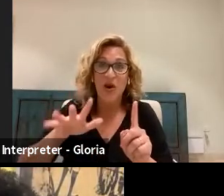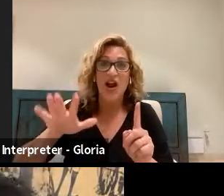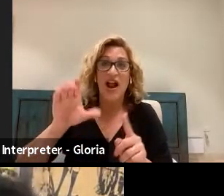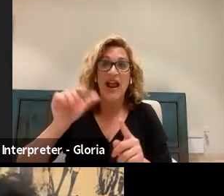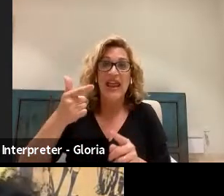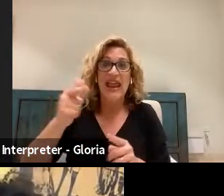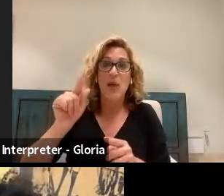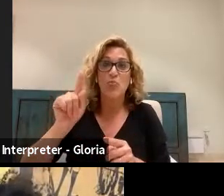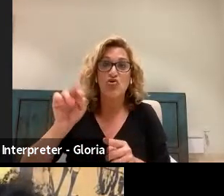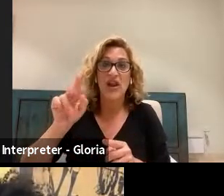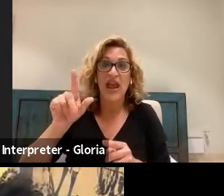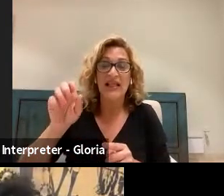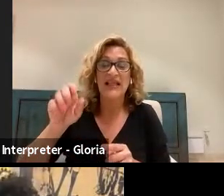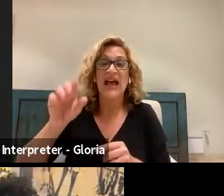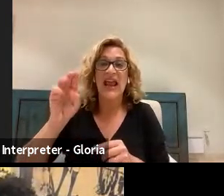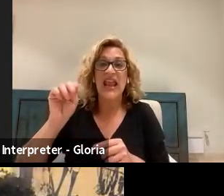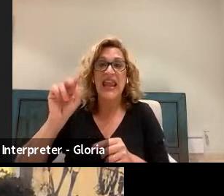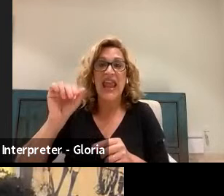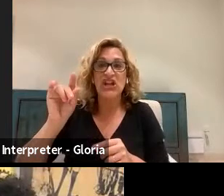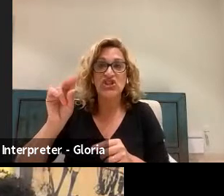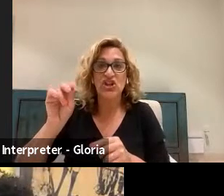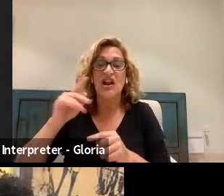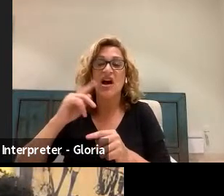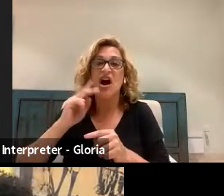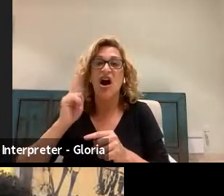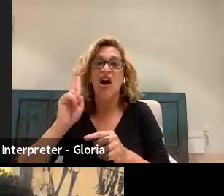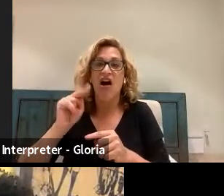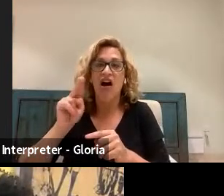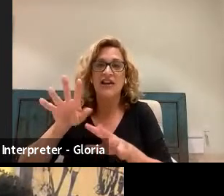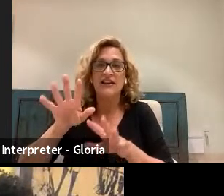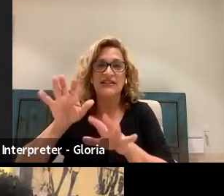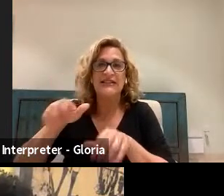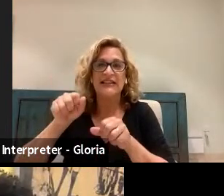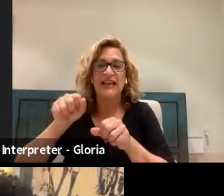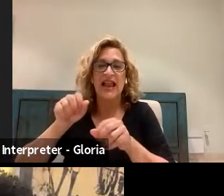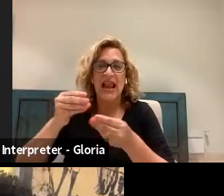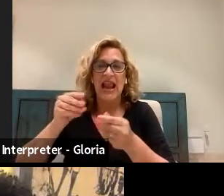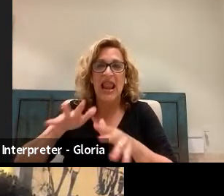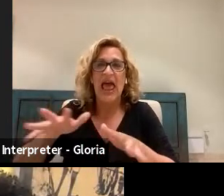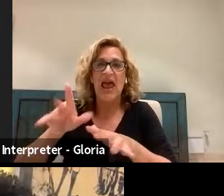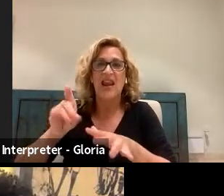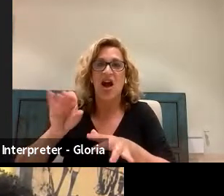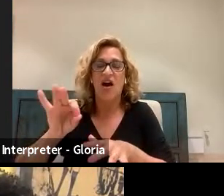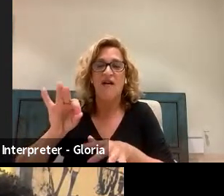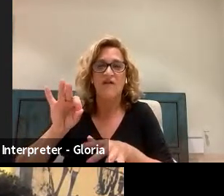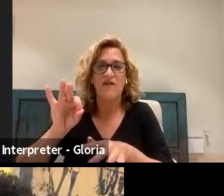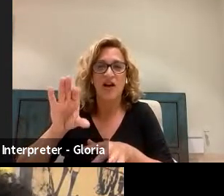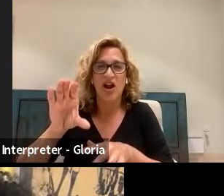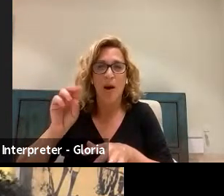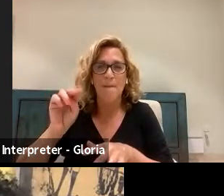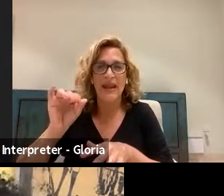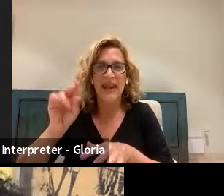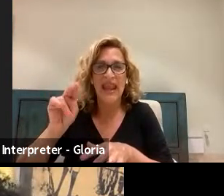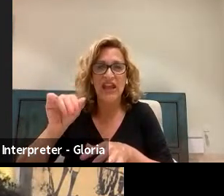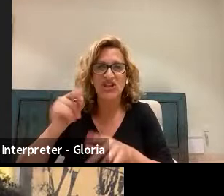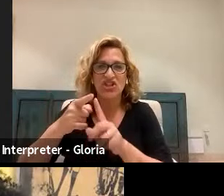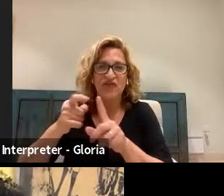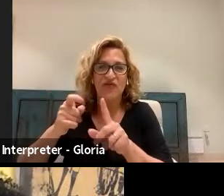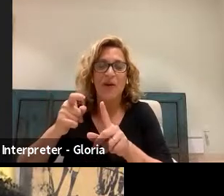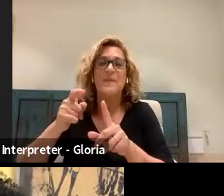Gabrielino combination, the unceded land of the Gabrielino combination in Los